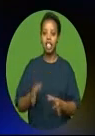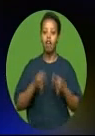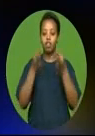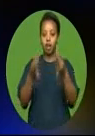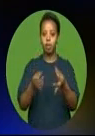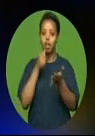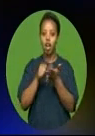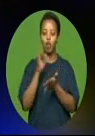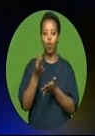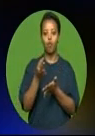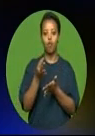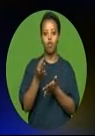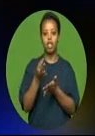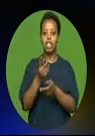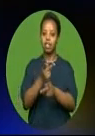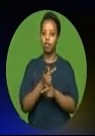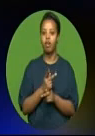transferable letter of credit,